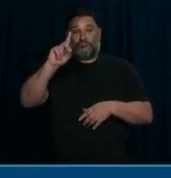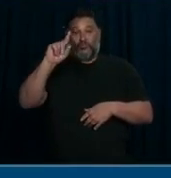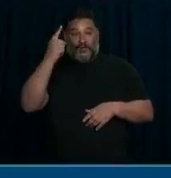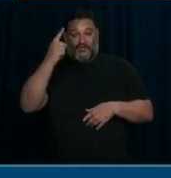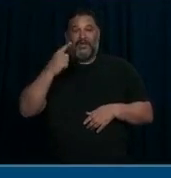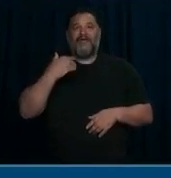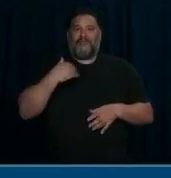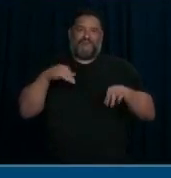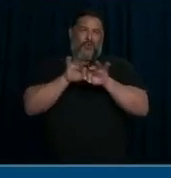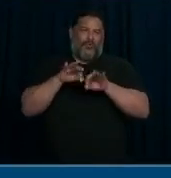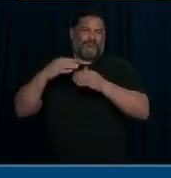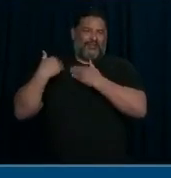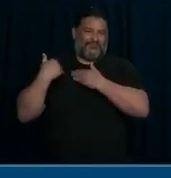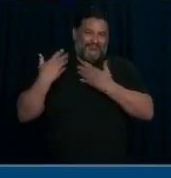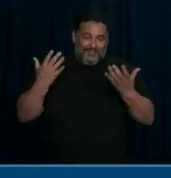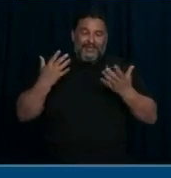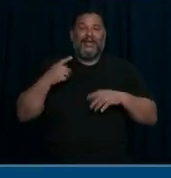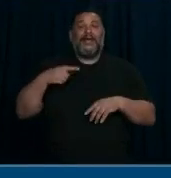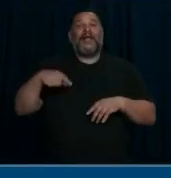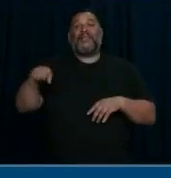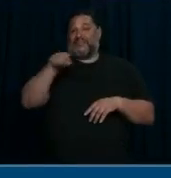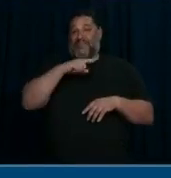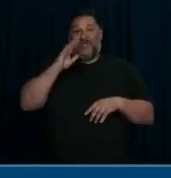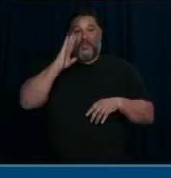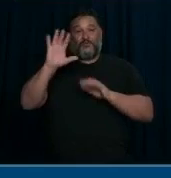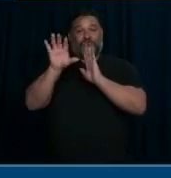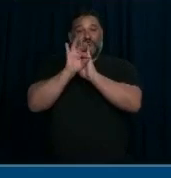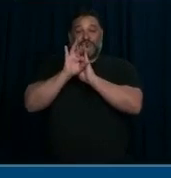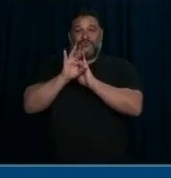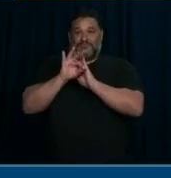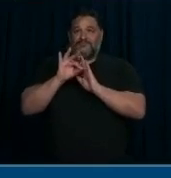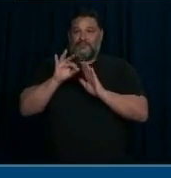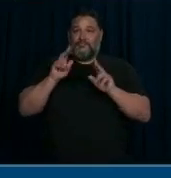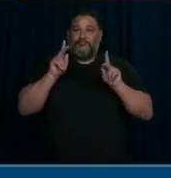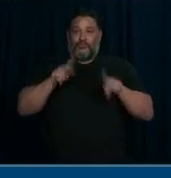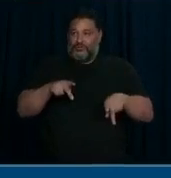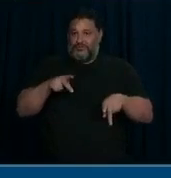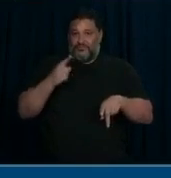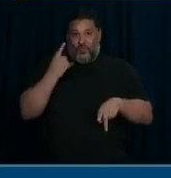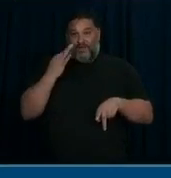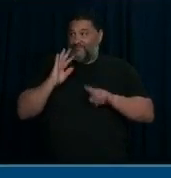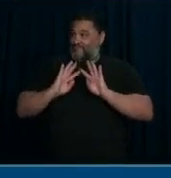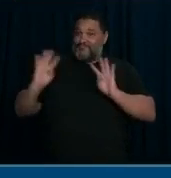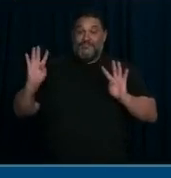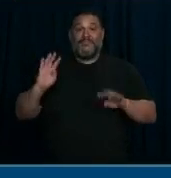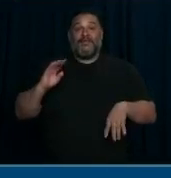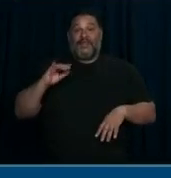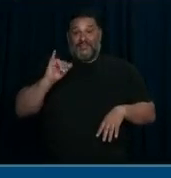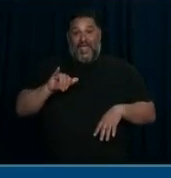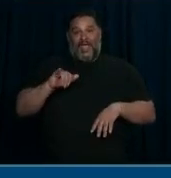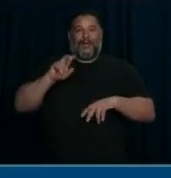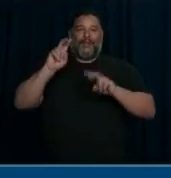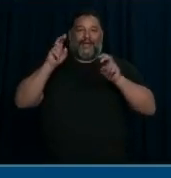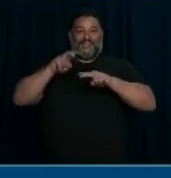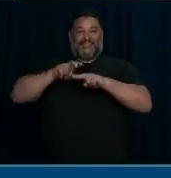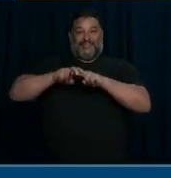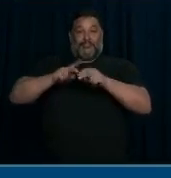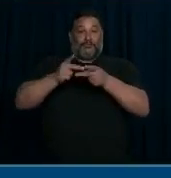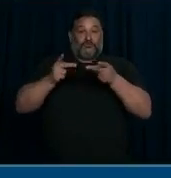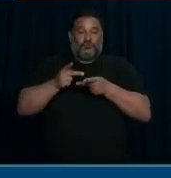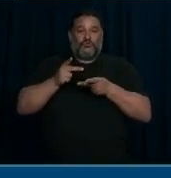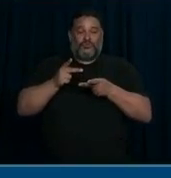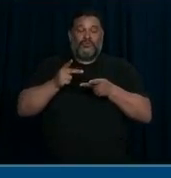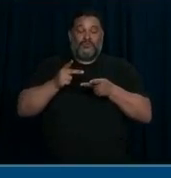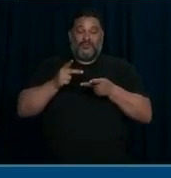important responsibility. They are going to choose a nominee up here, and this seat might control the entire. This